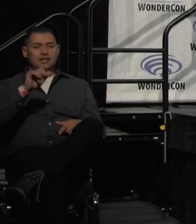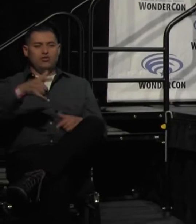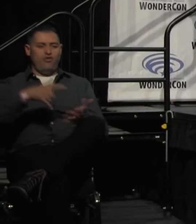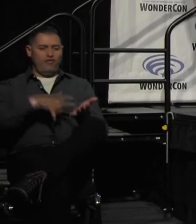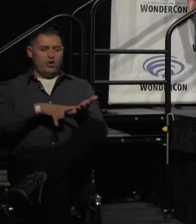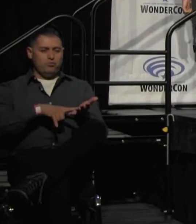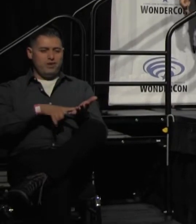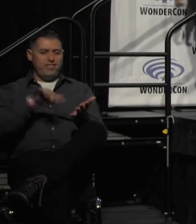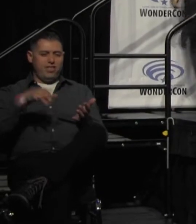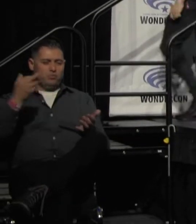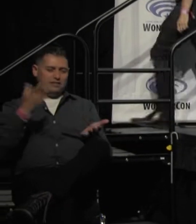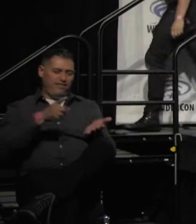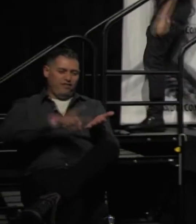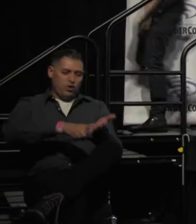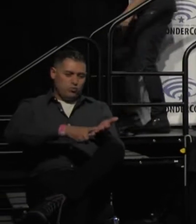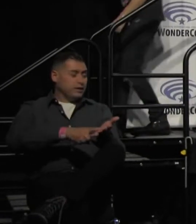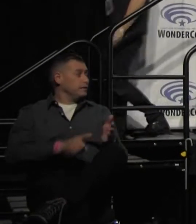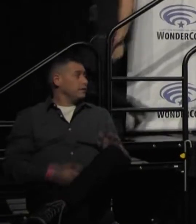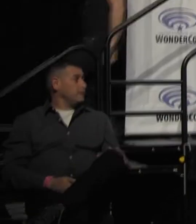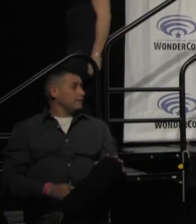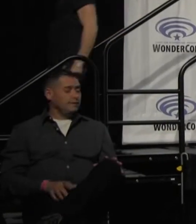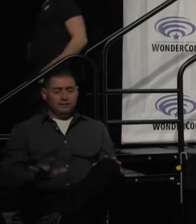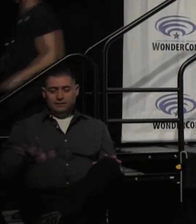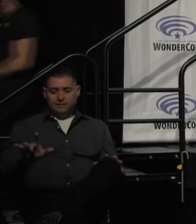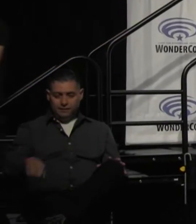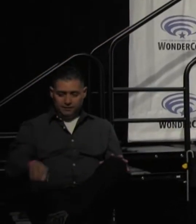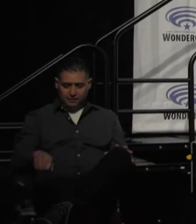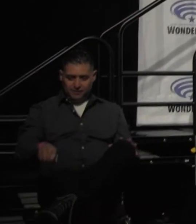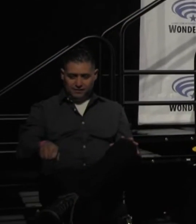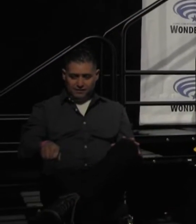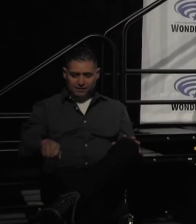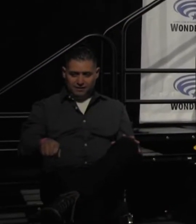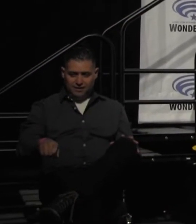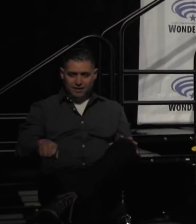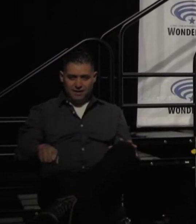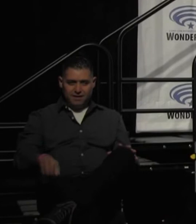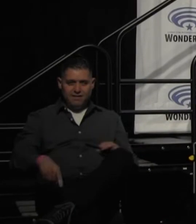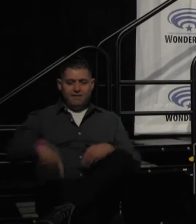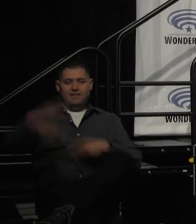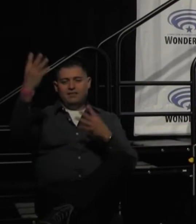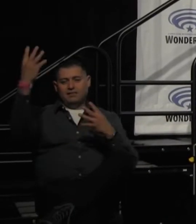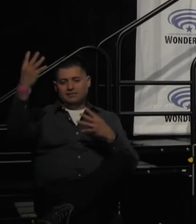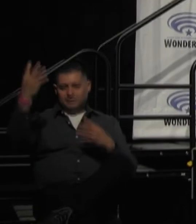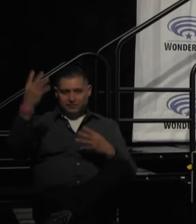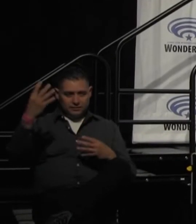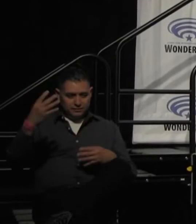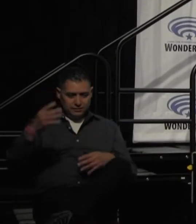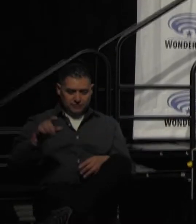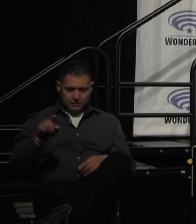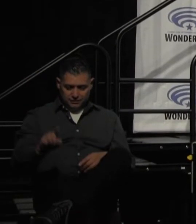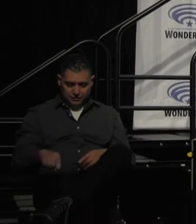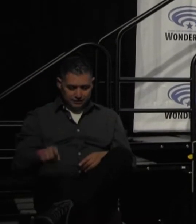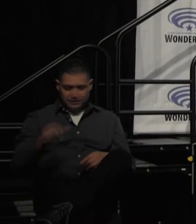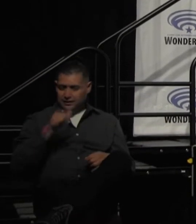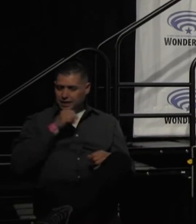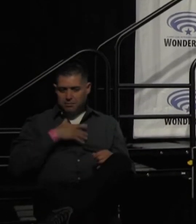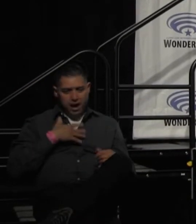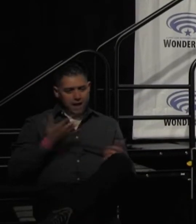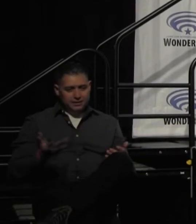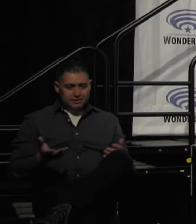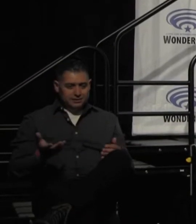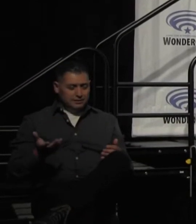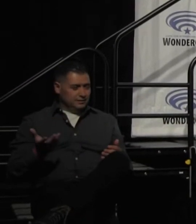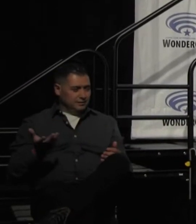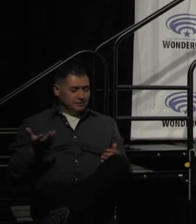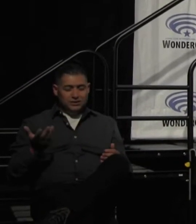is. Yay! Well, you gotta press that button. Yeah. Well, I tried to press it, but it's not my fingerprint, Cheech. All right,